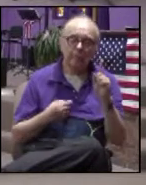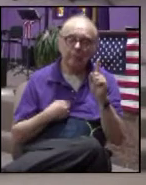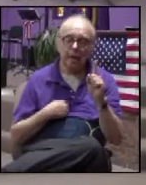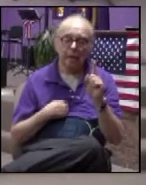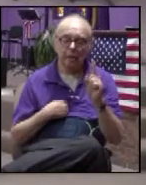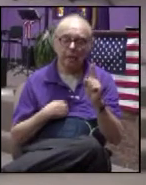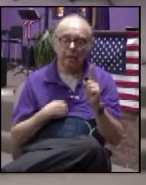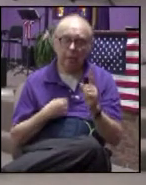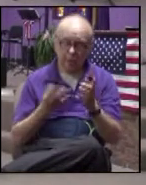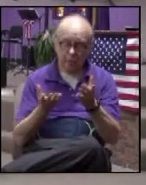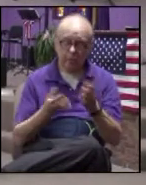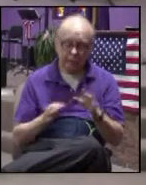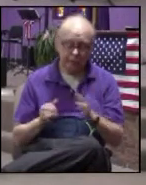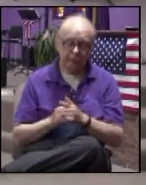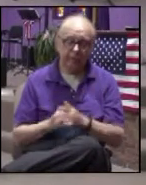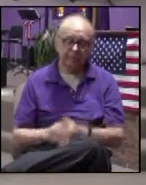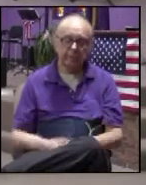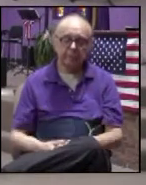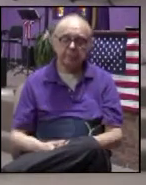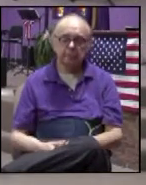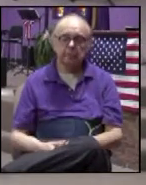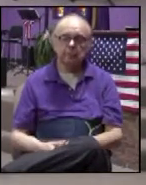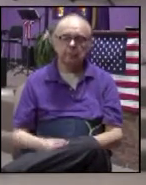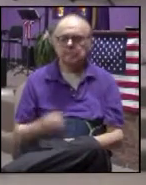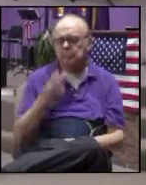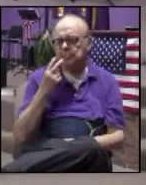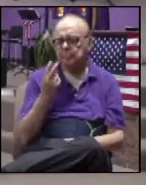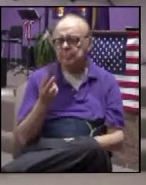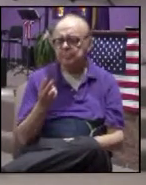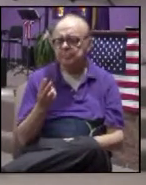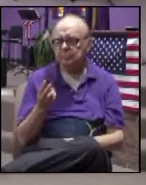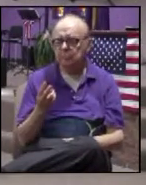Are you willing? You see,